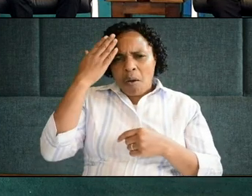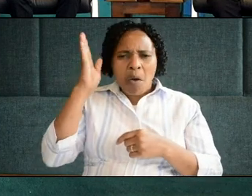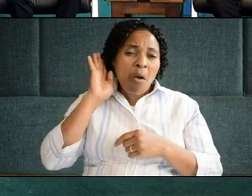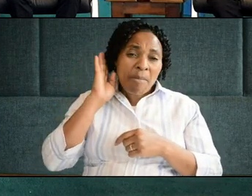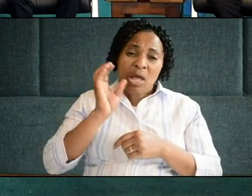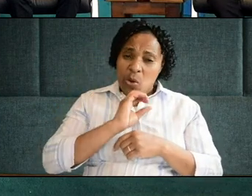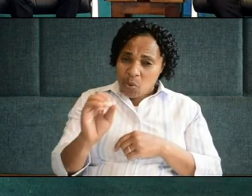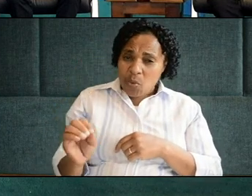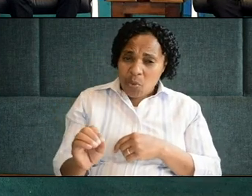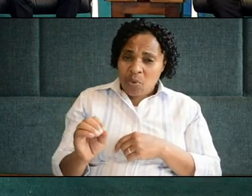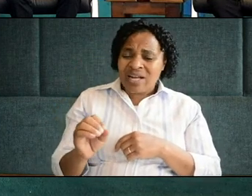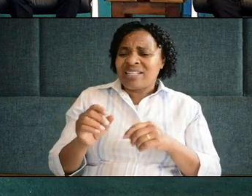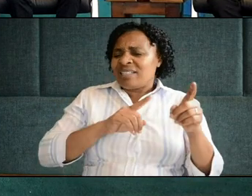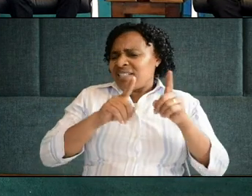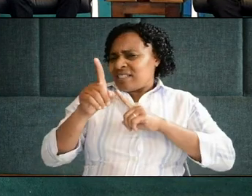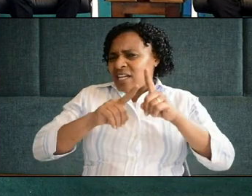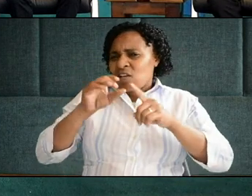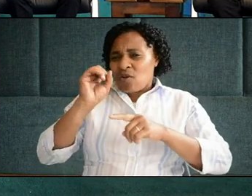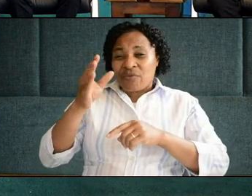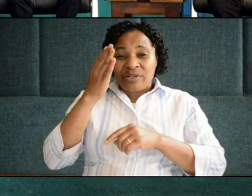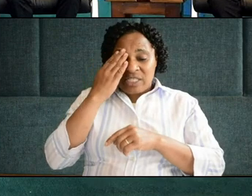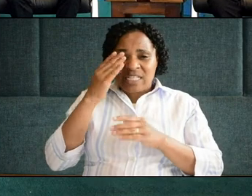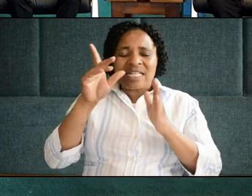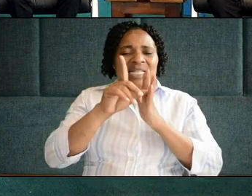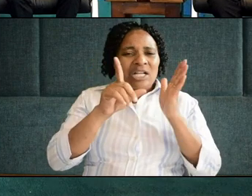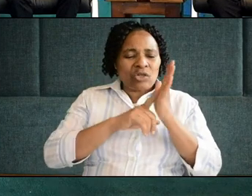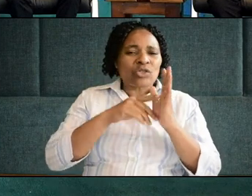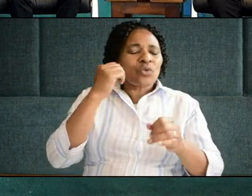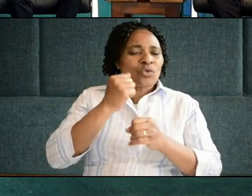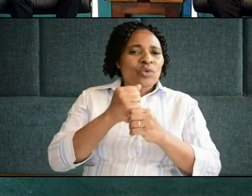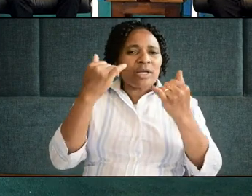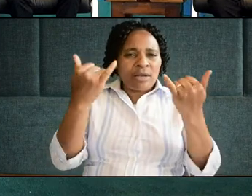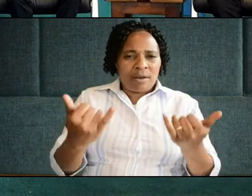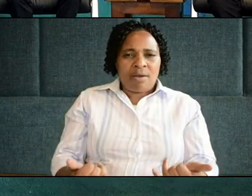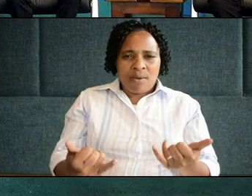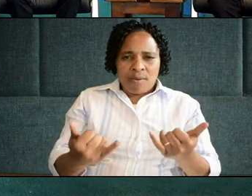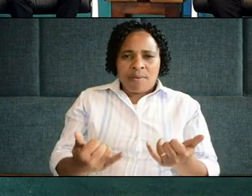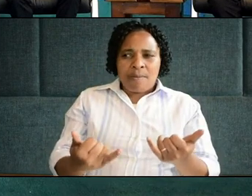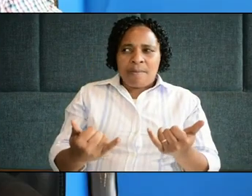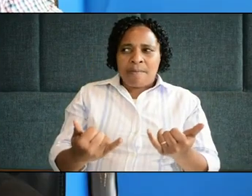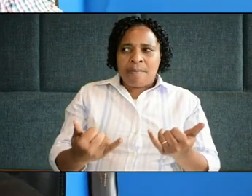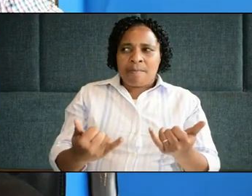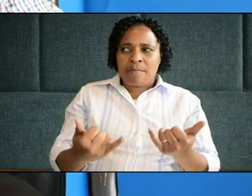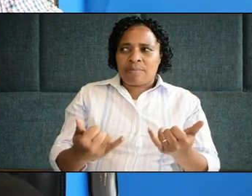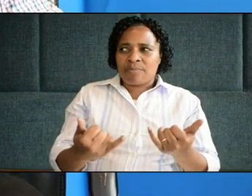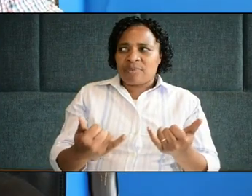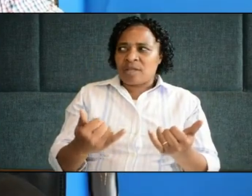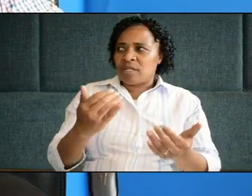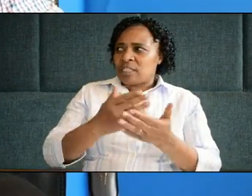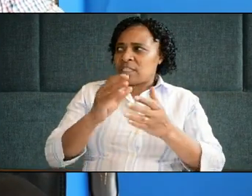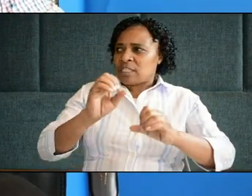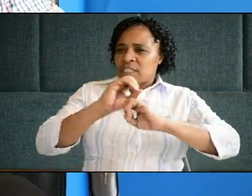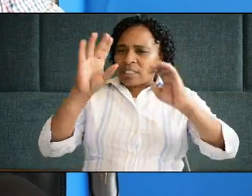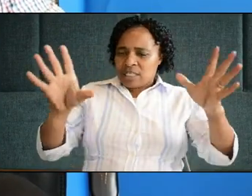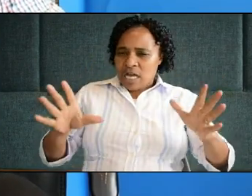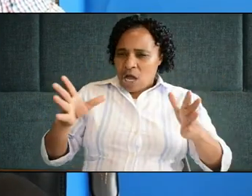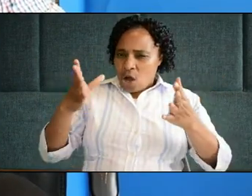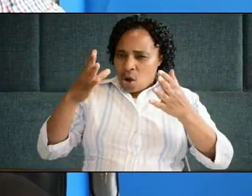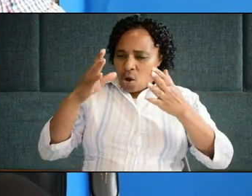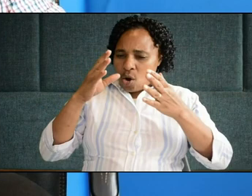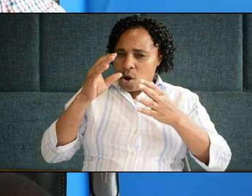this journey of the Israelites, the lessons we are doing now, mm-hmm. is really clear on matters